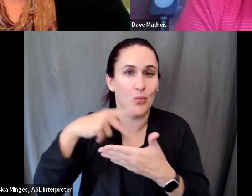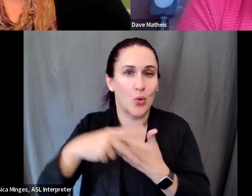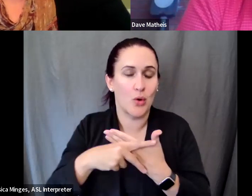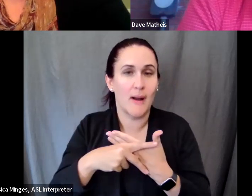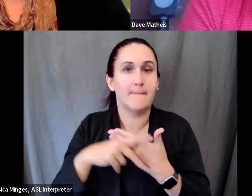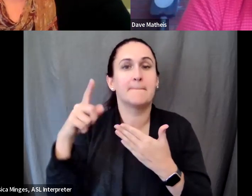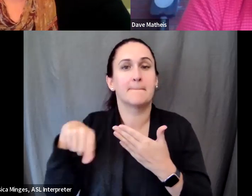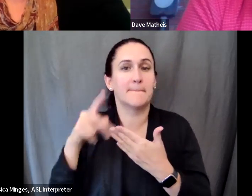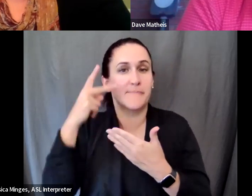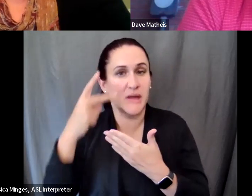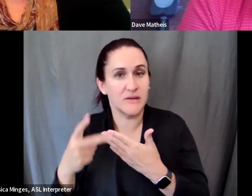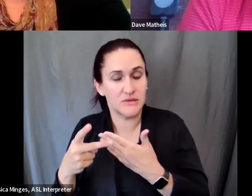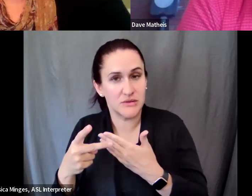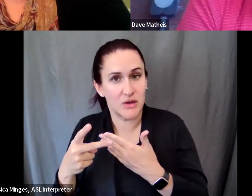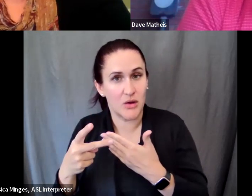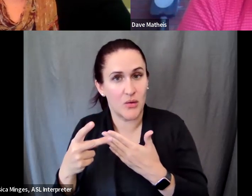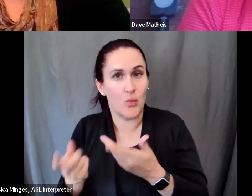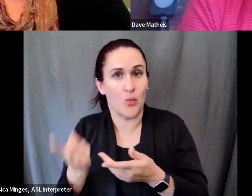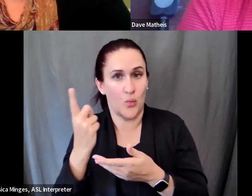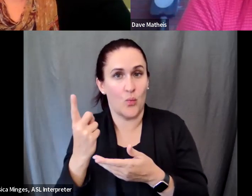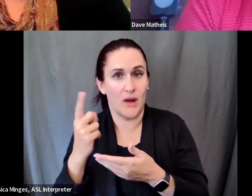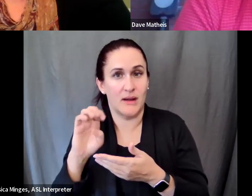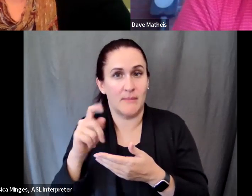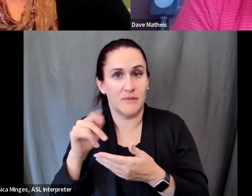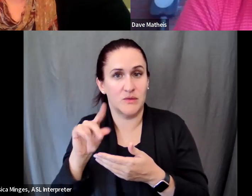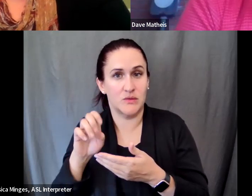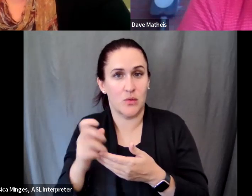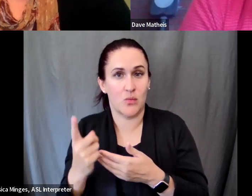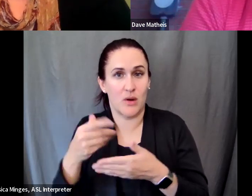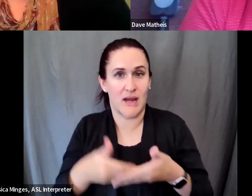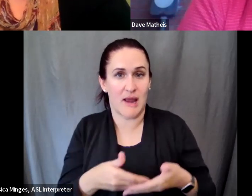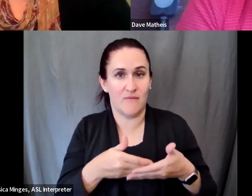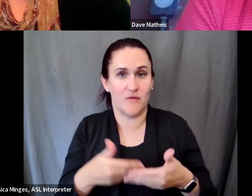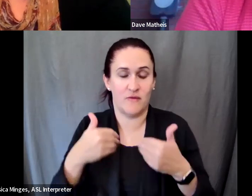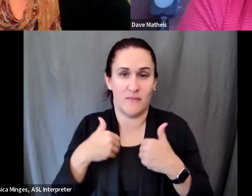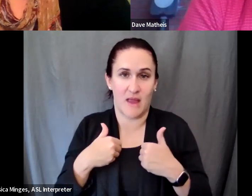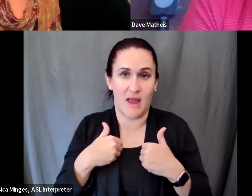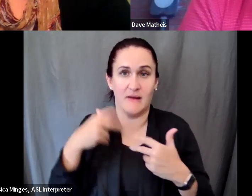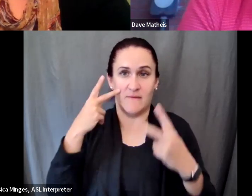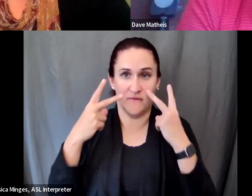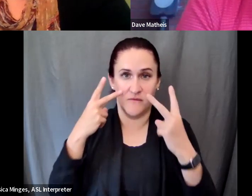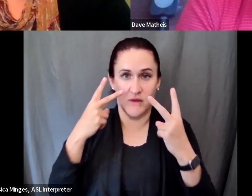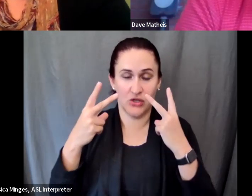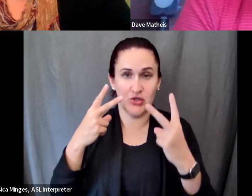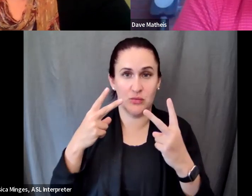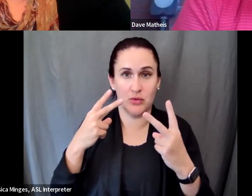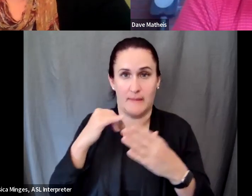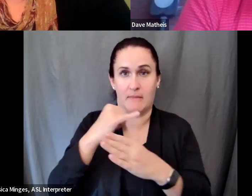they saw on one episode an infant who had a visual impairment, and they said, that's our